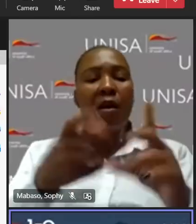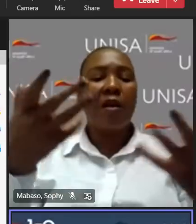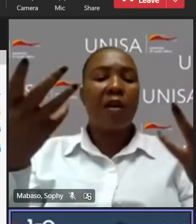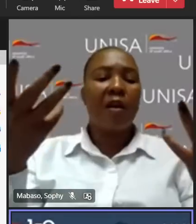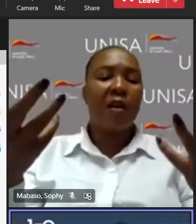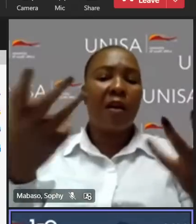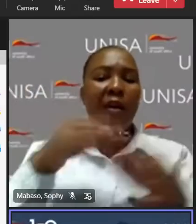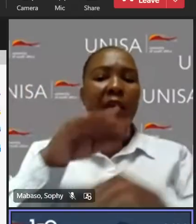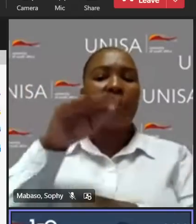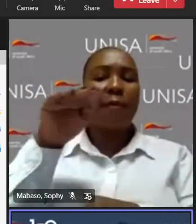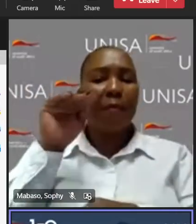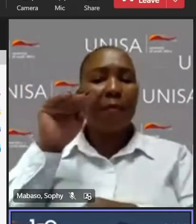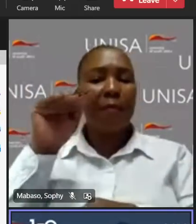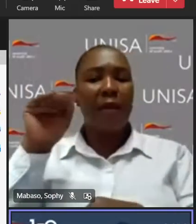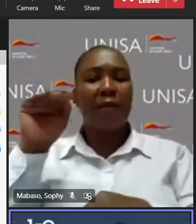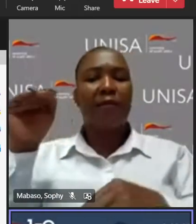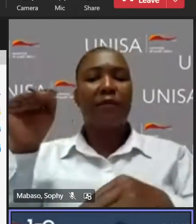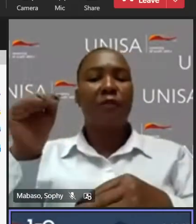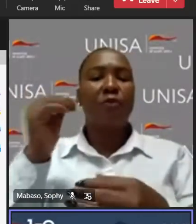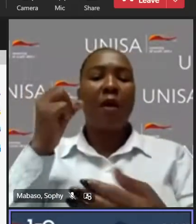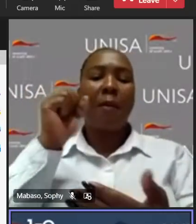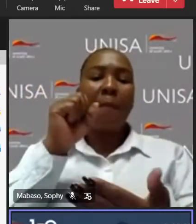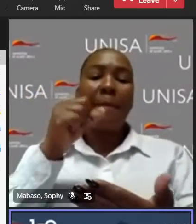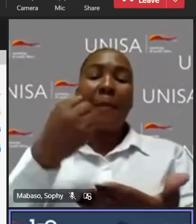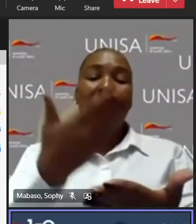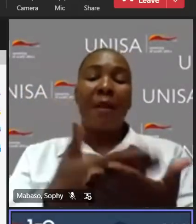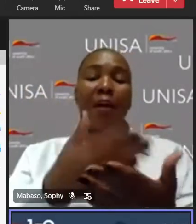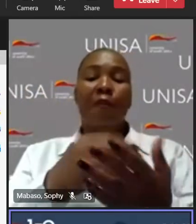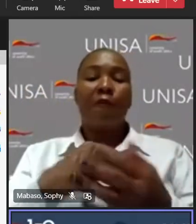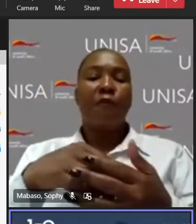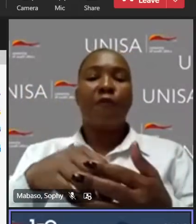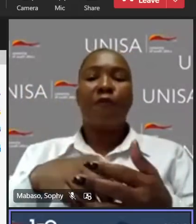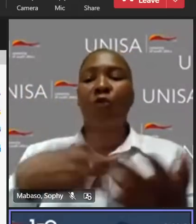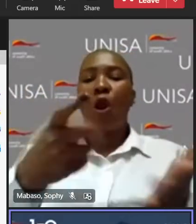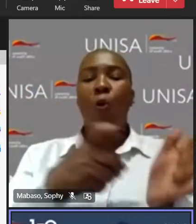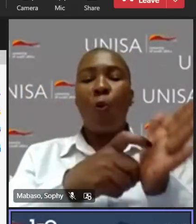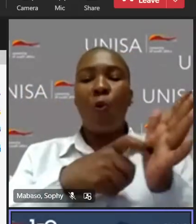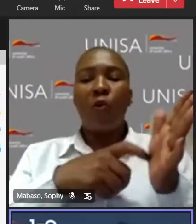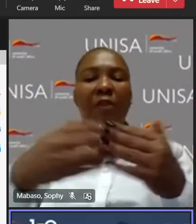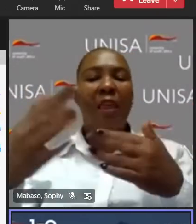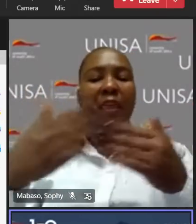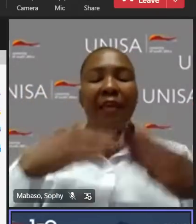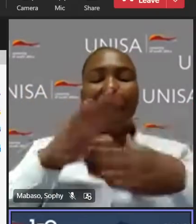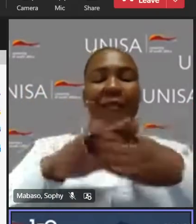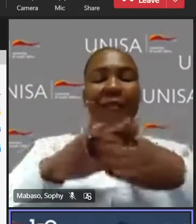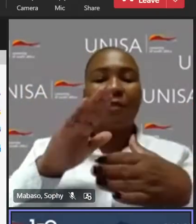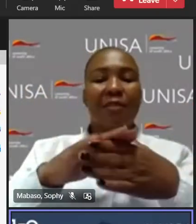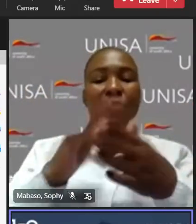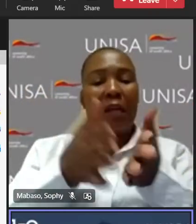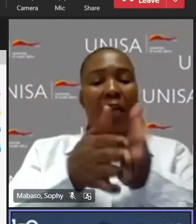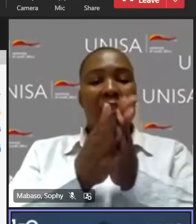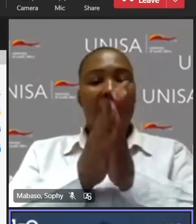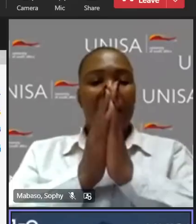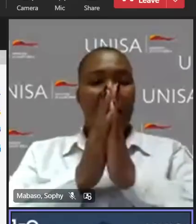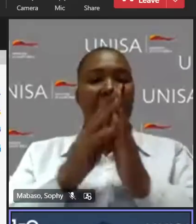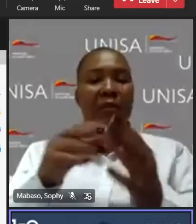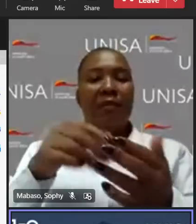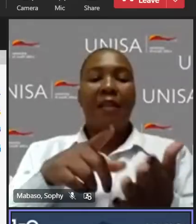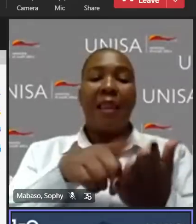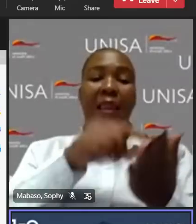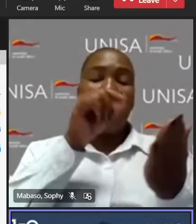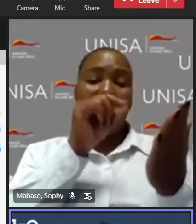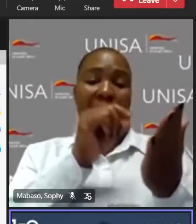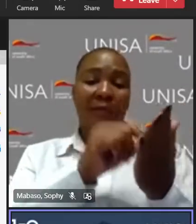bank where you've applied for your loan, for whatever reason, you can request a letter that proves that